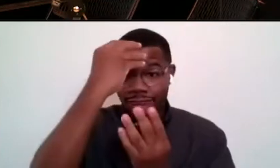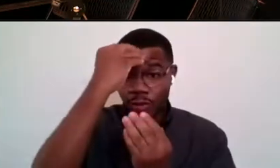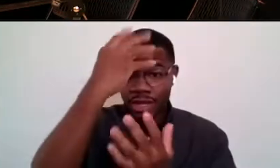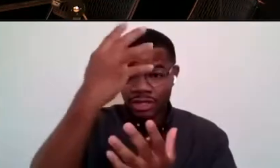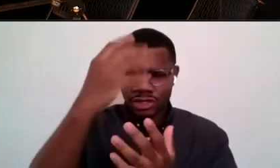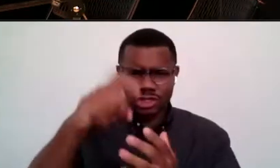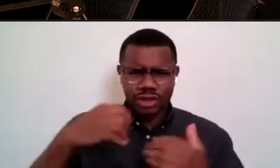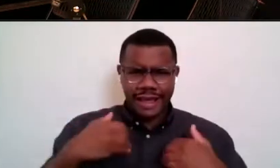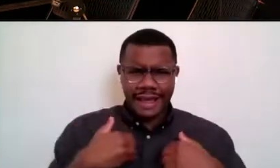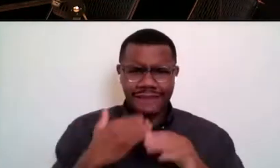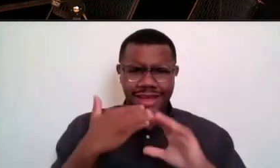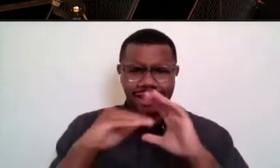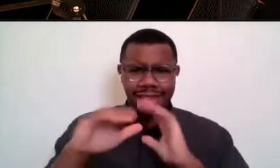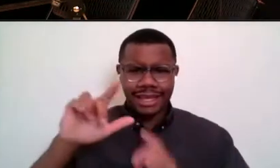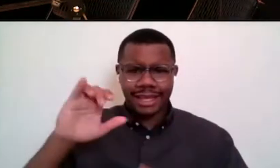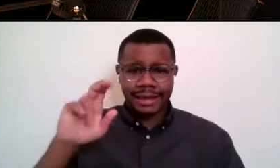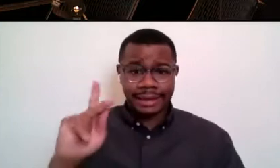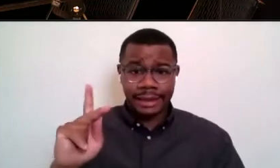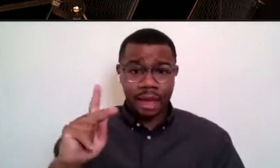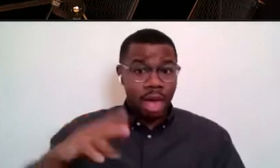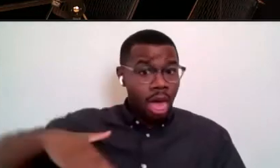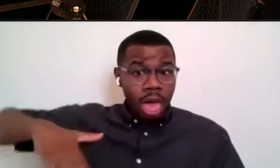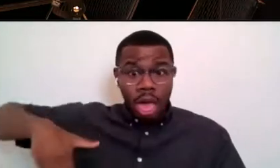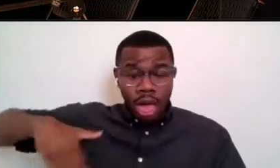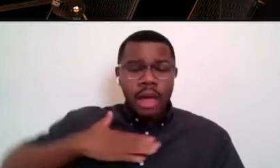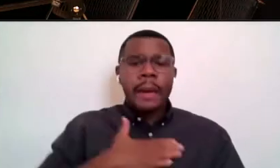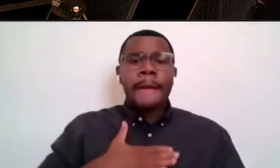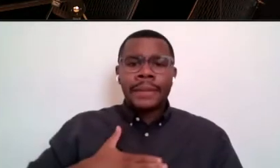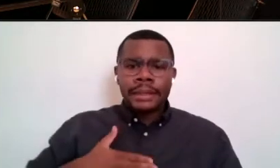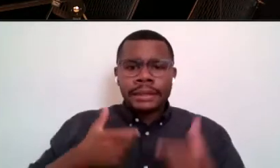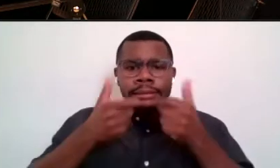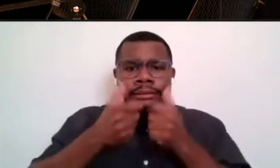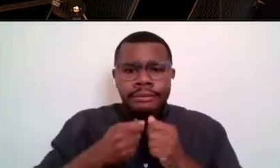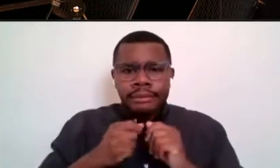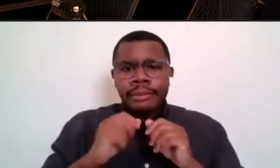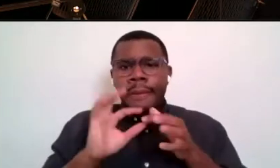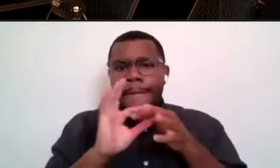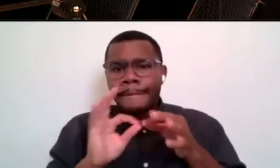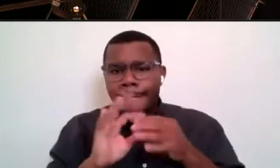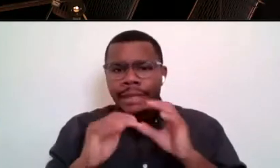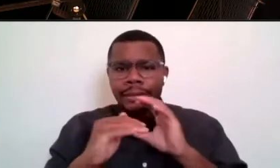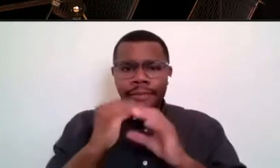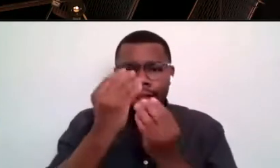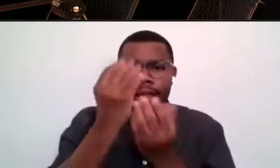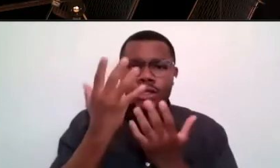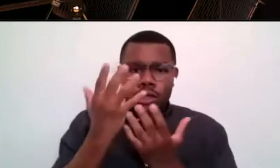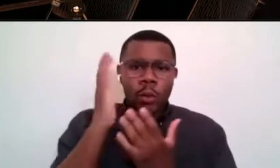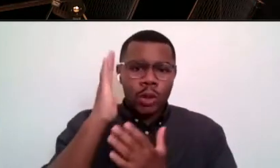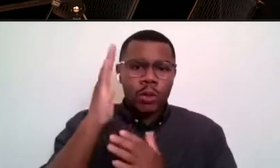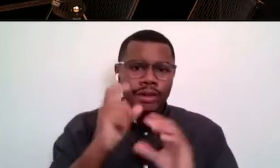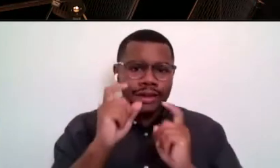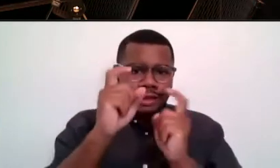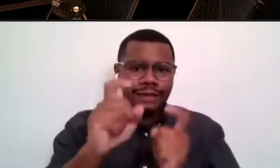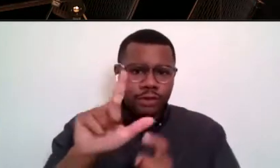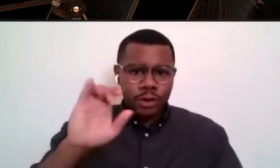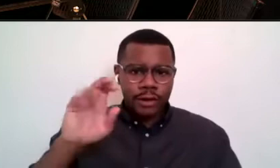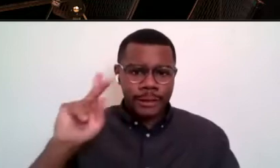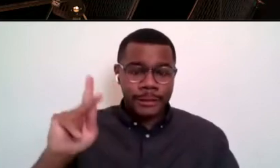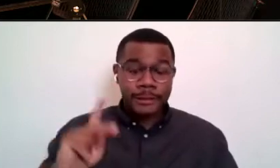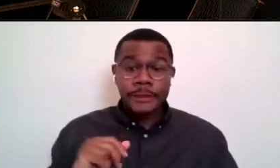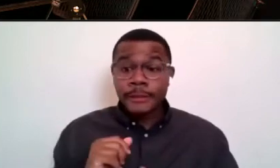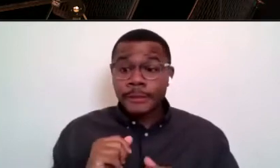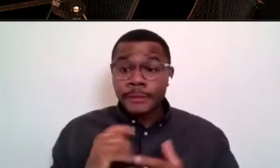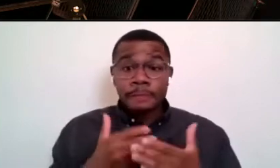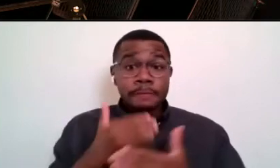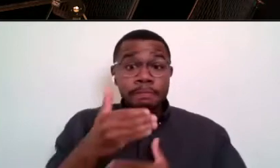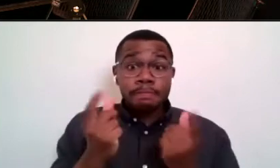you. But we're about to move into probably the most experimental part of the day,